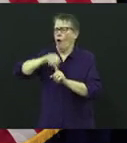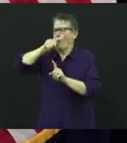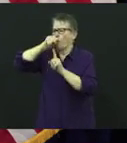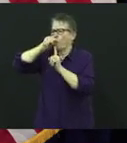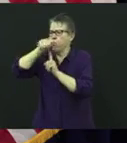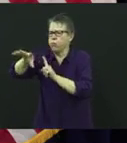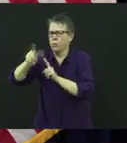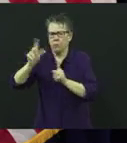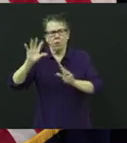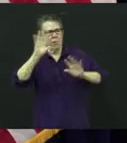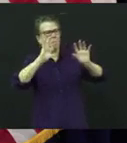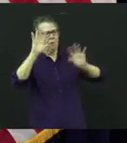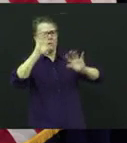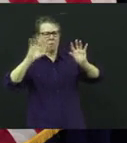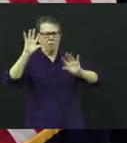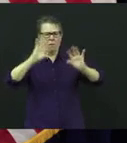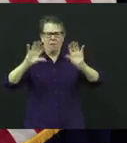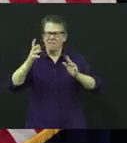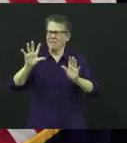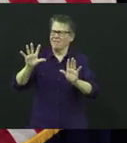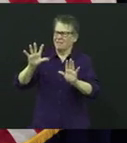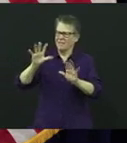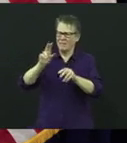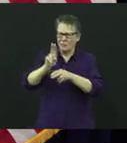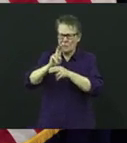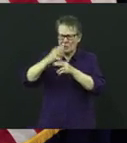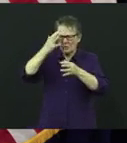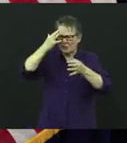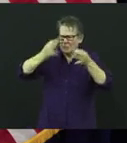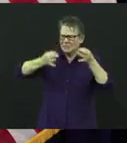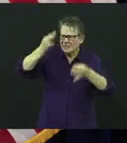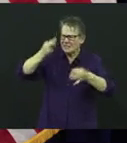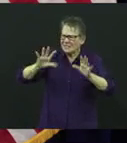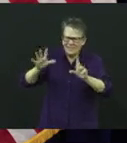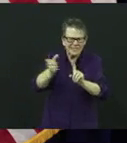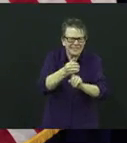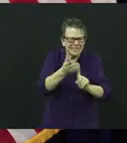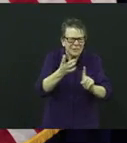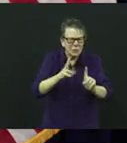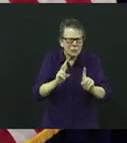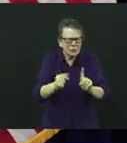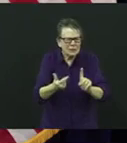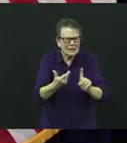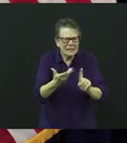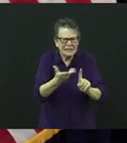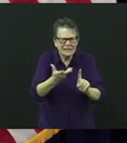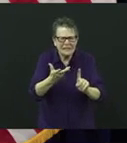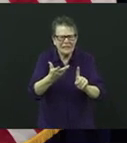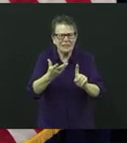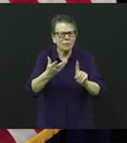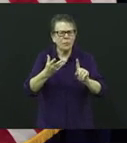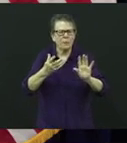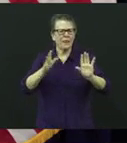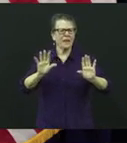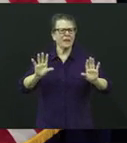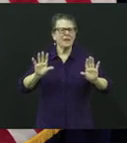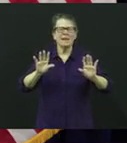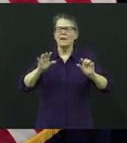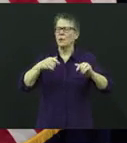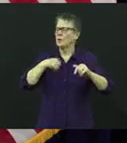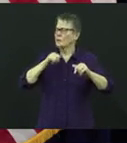violation per se, but it demonstrates active law enforcement in the steps that we are taking. I want to give